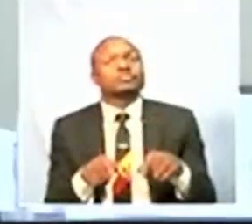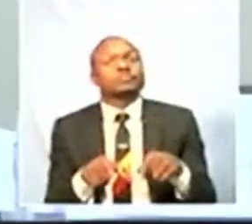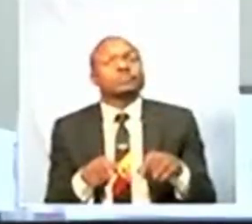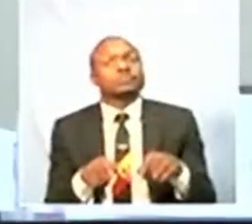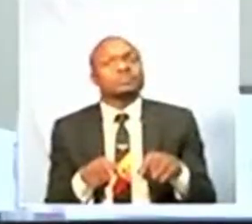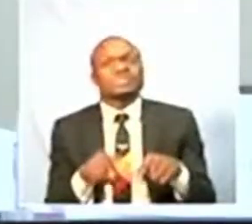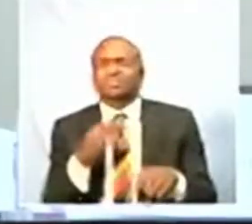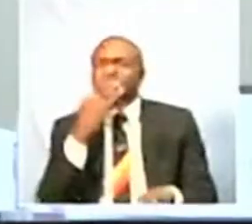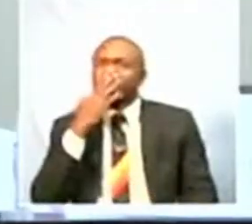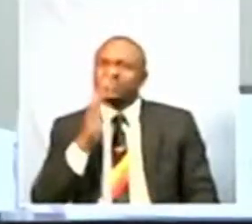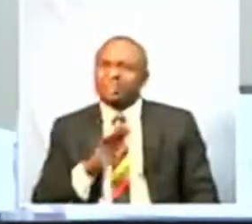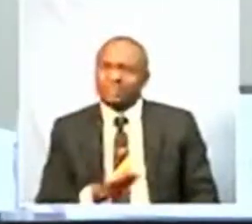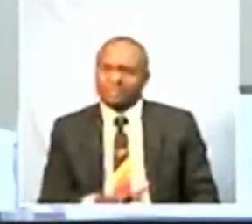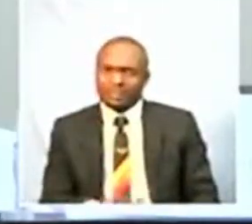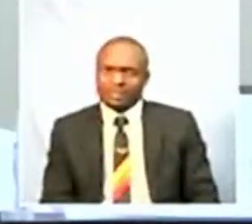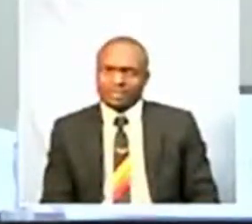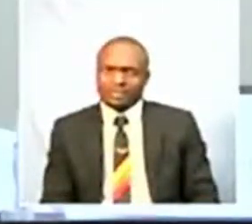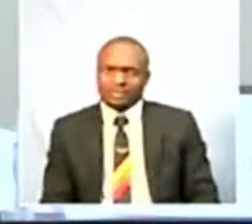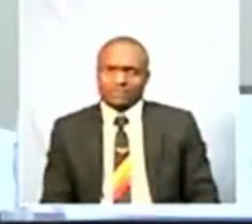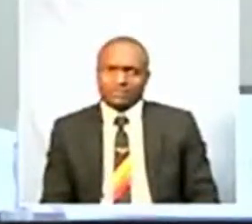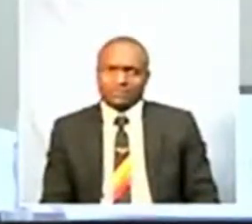It's quite sad.